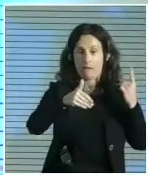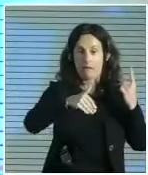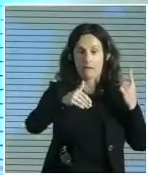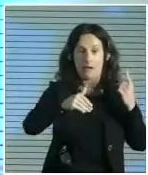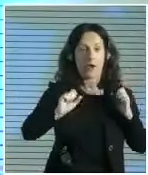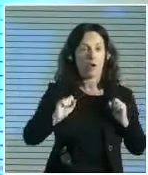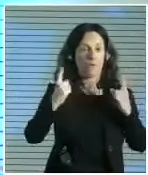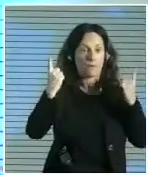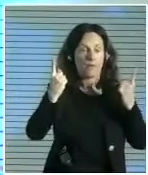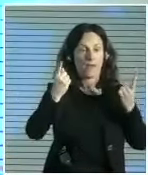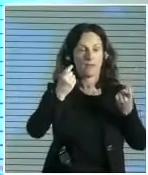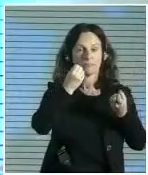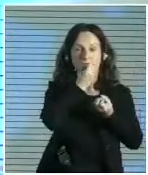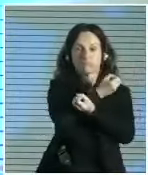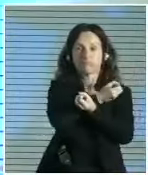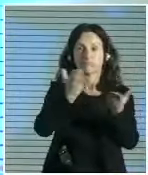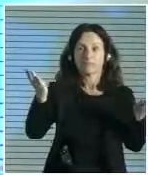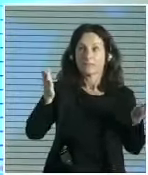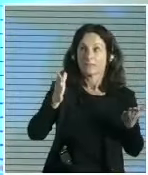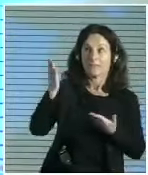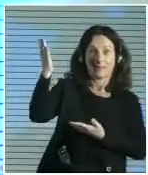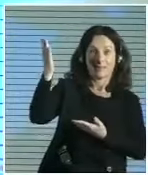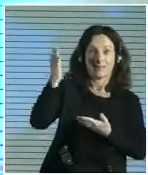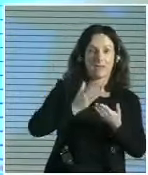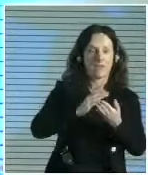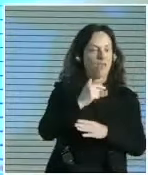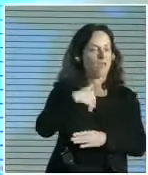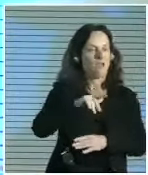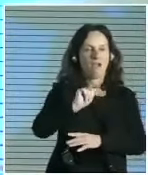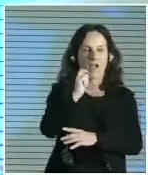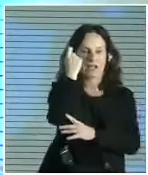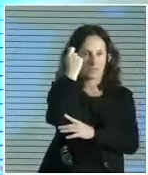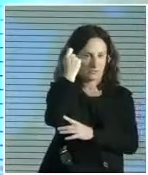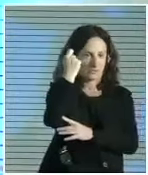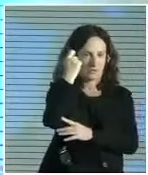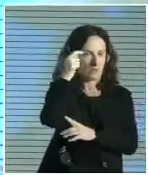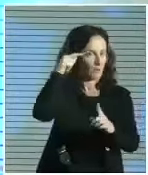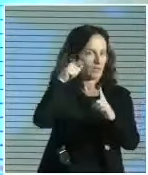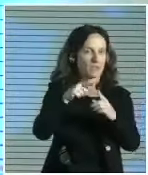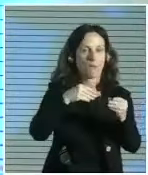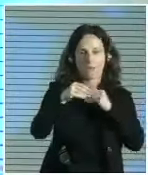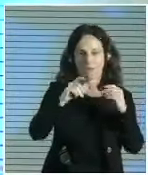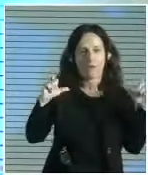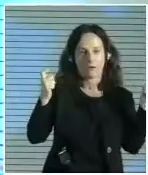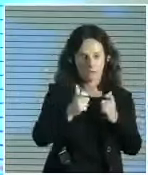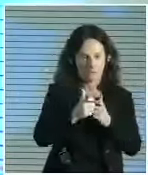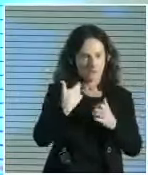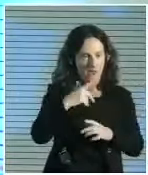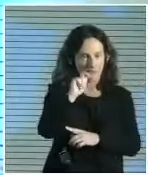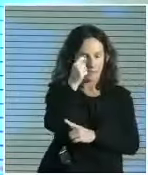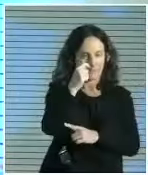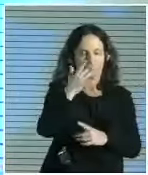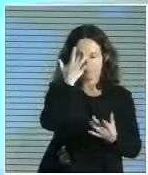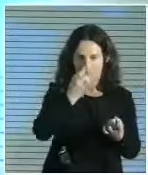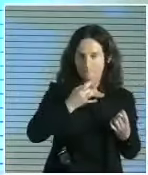success. And now the next step is to work on the microplastics, how to eliminate the microplastics. Yes. Thank